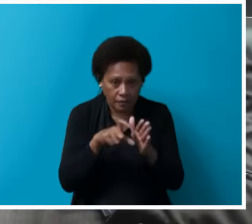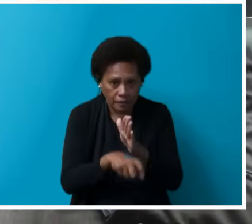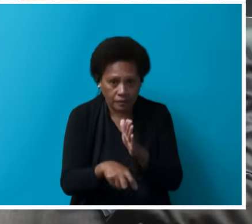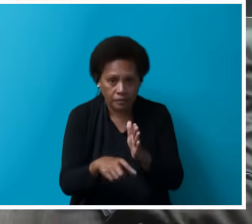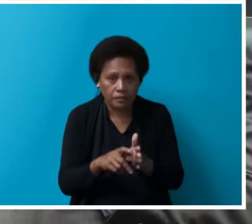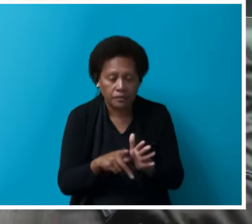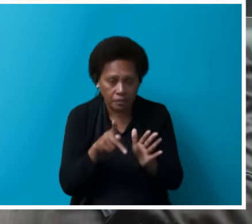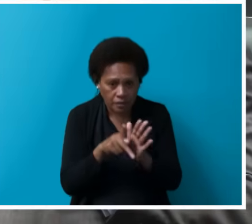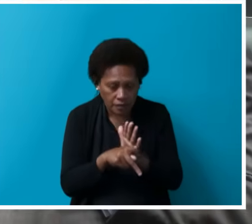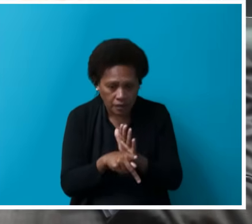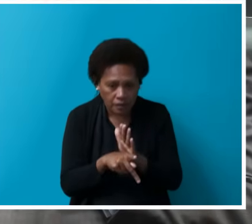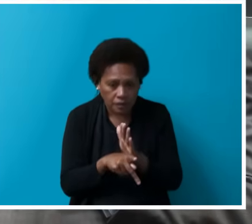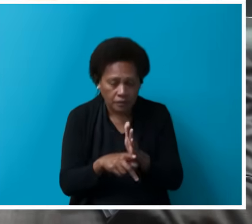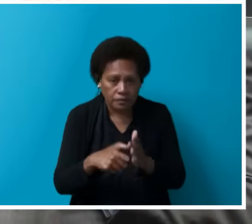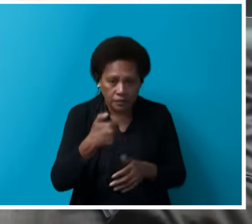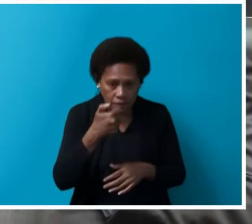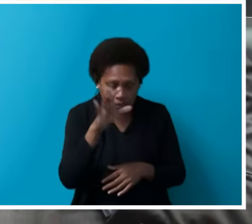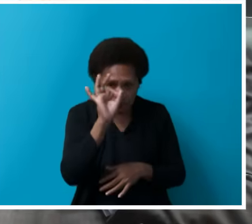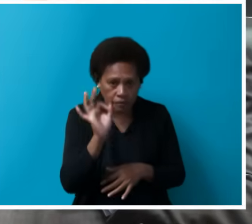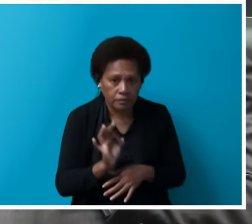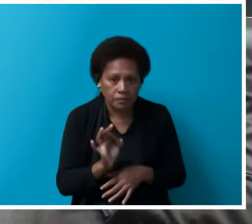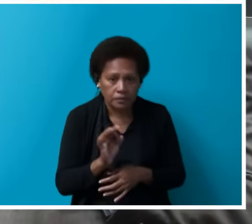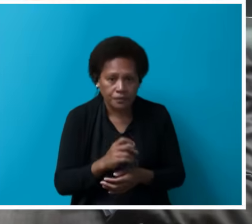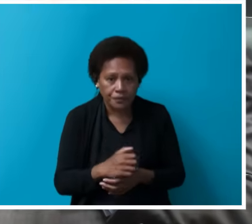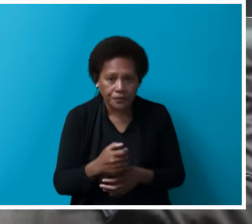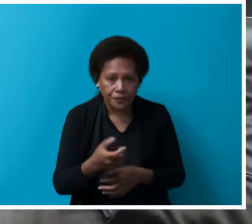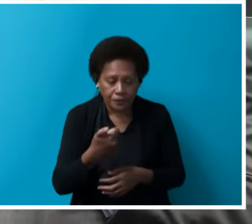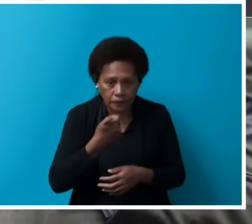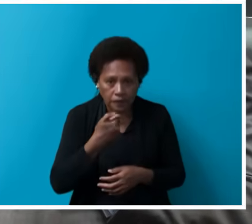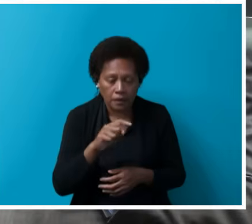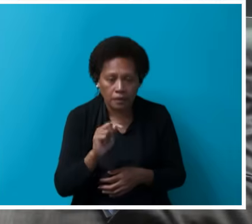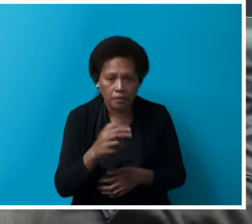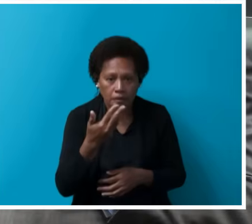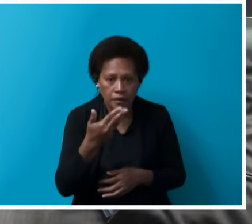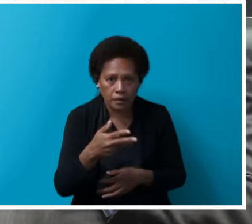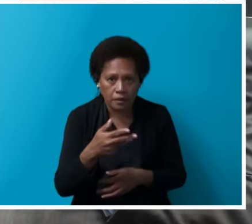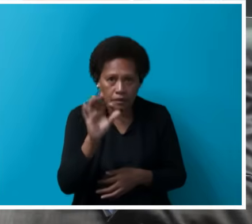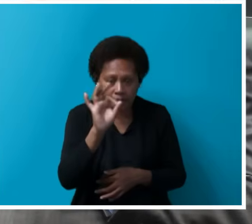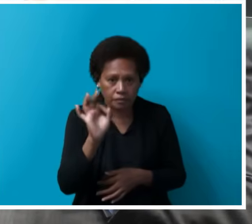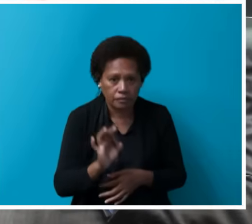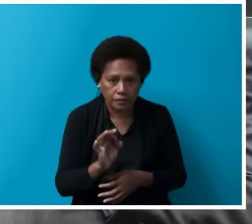we had 6%, 6.8% inflation rate.